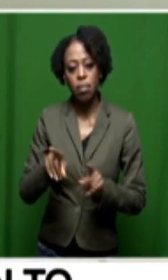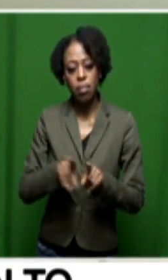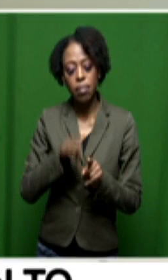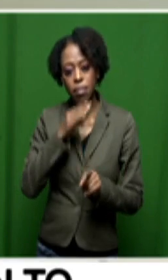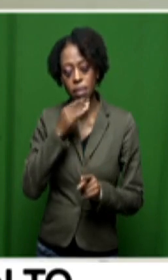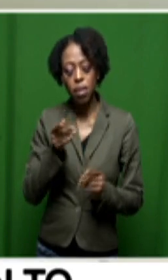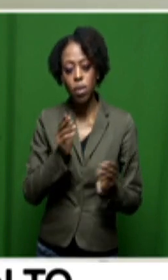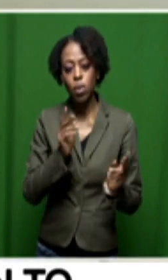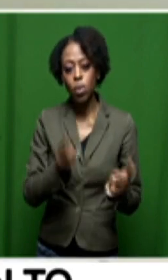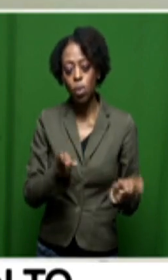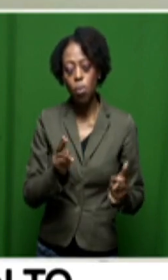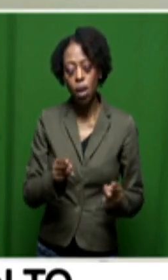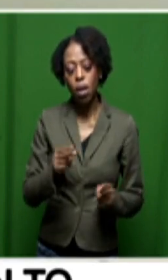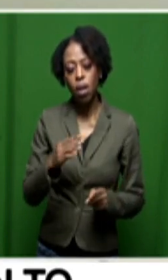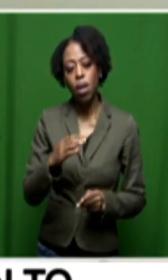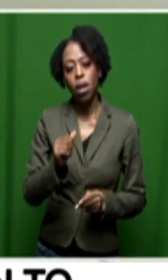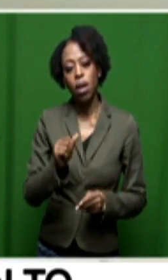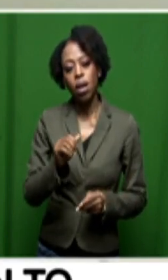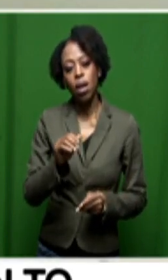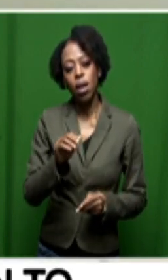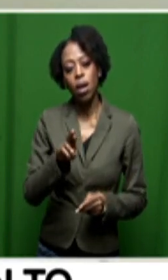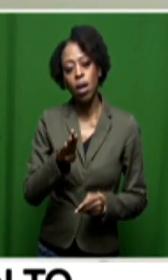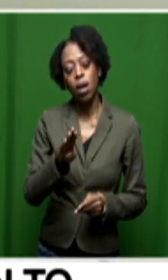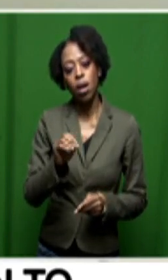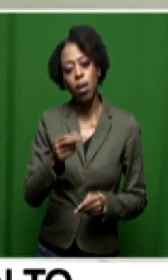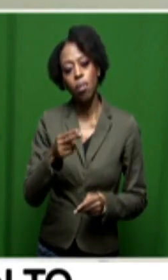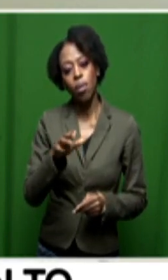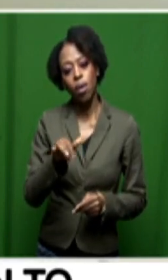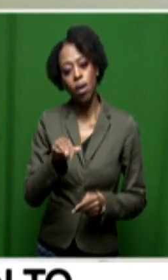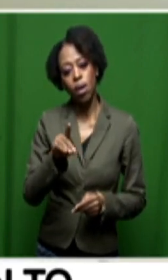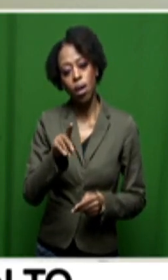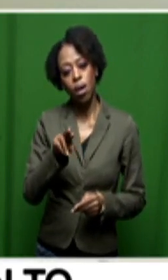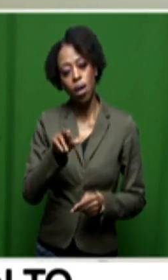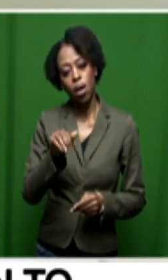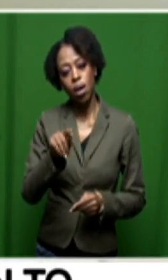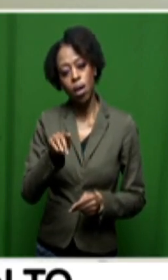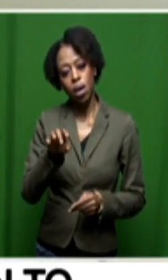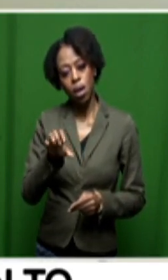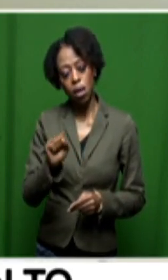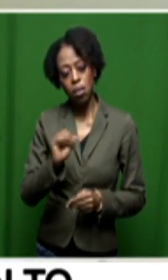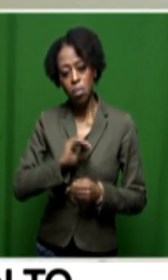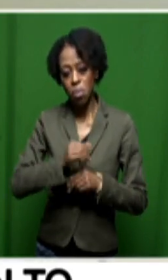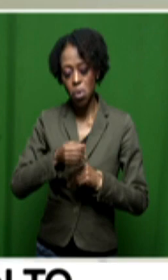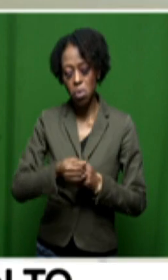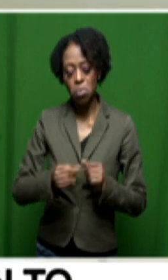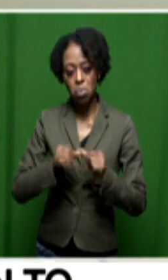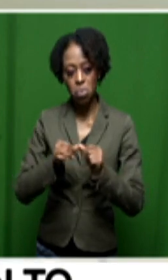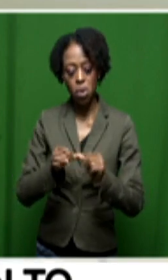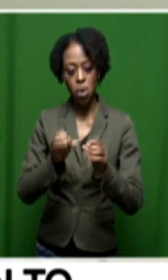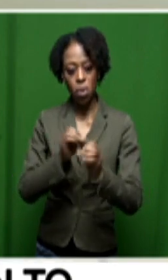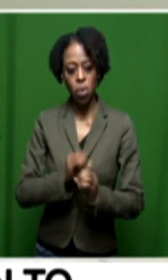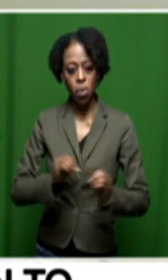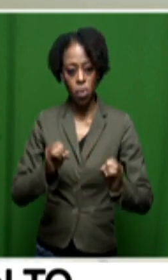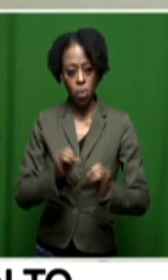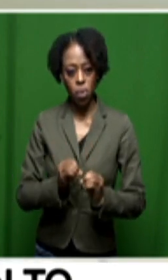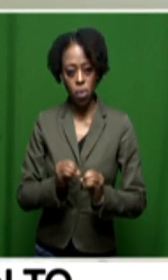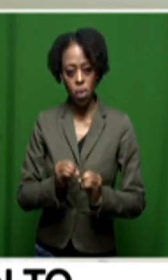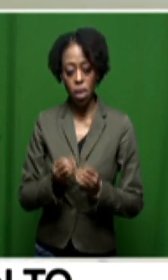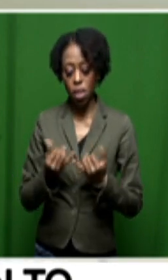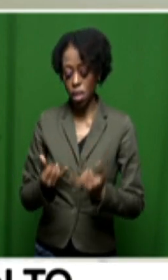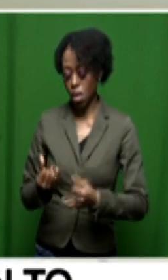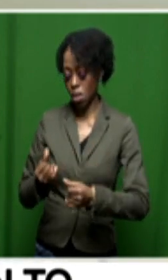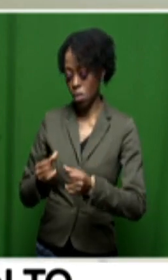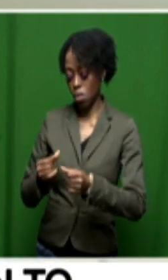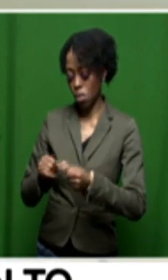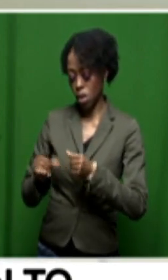usually carbohydrates, the protection was not sustained. And now when they've advance the science, and then